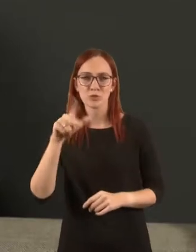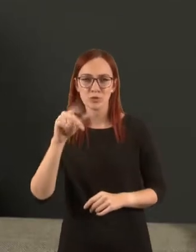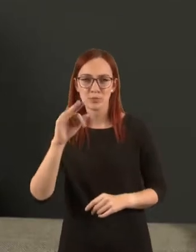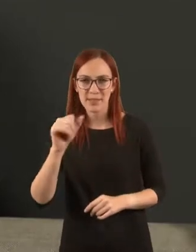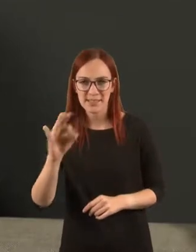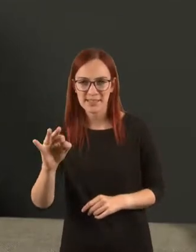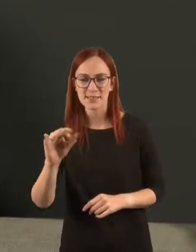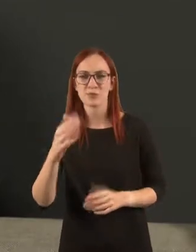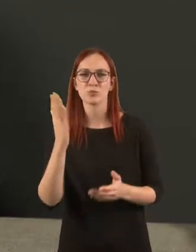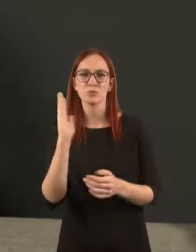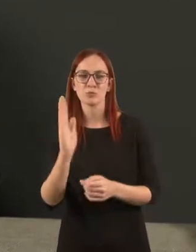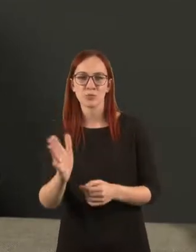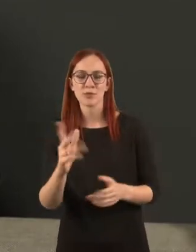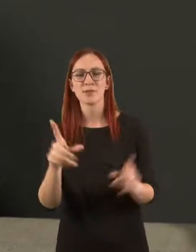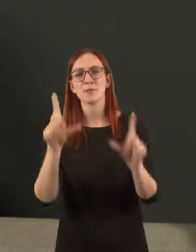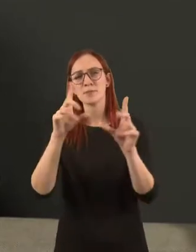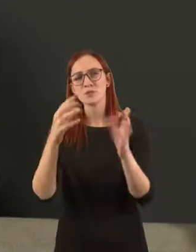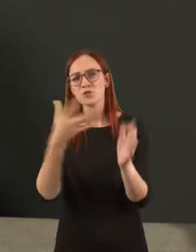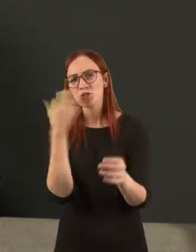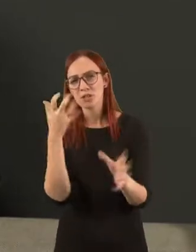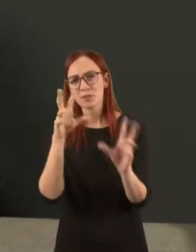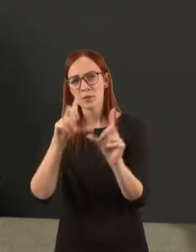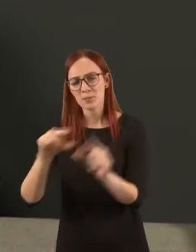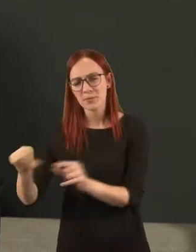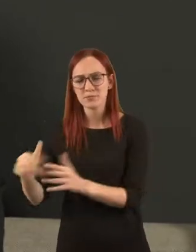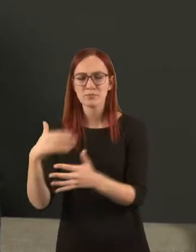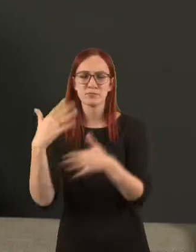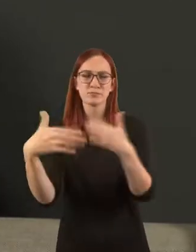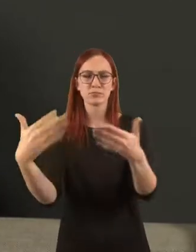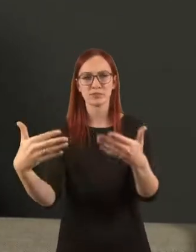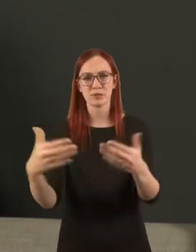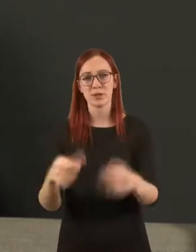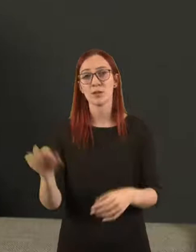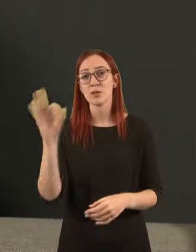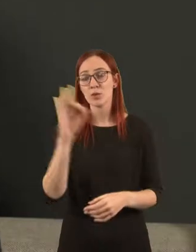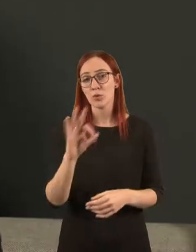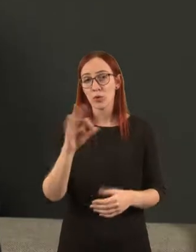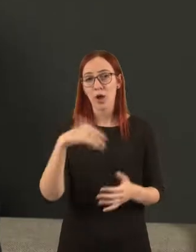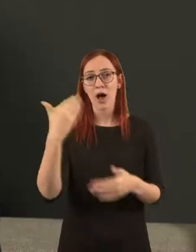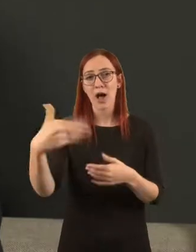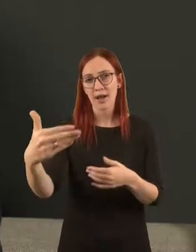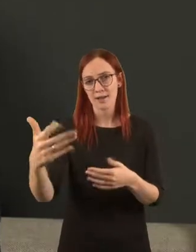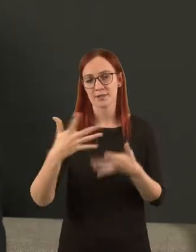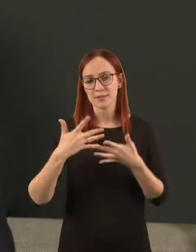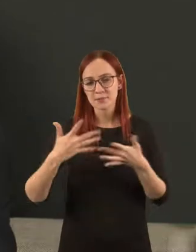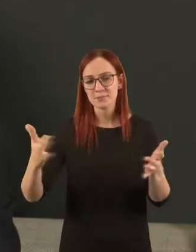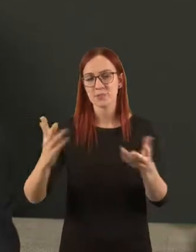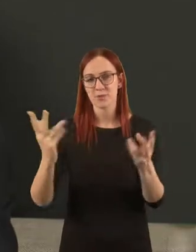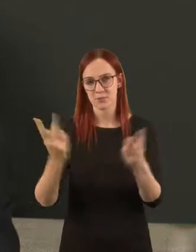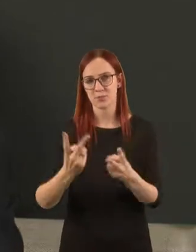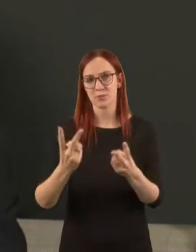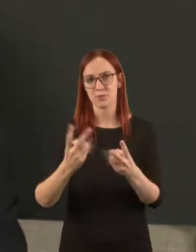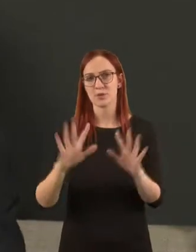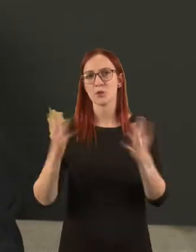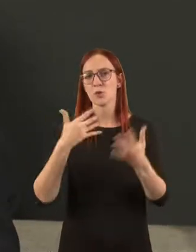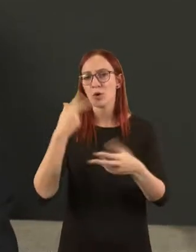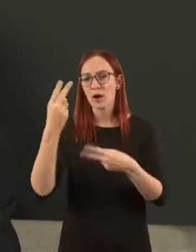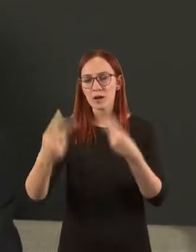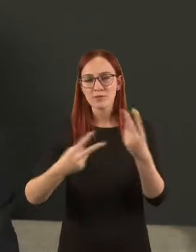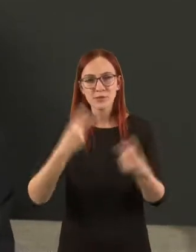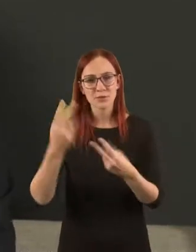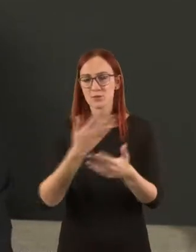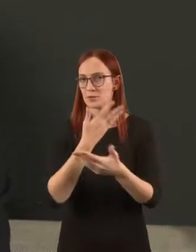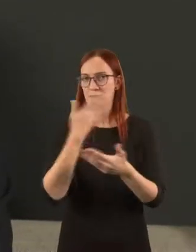be a public transport for your children to go to school. Yes, we will take care of